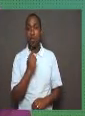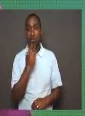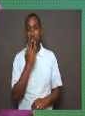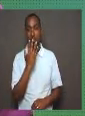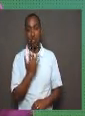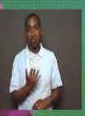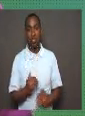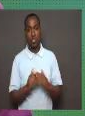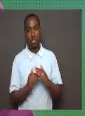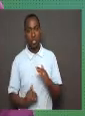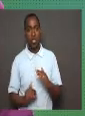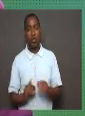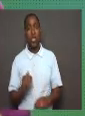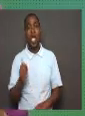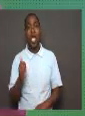become anemic.